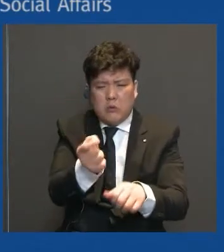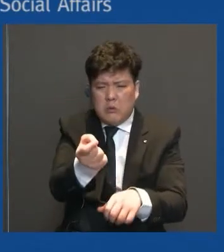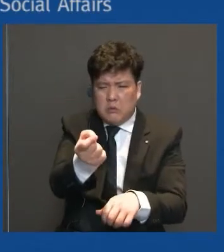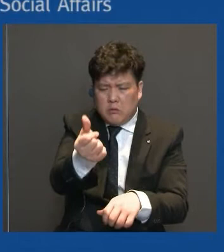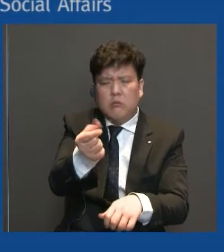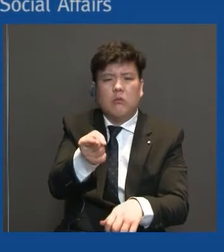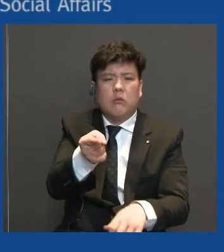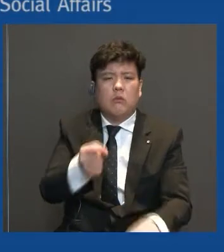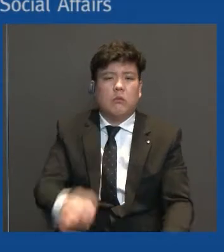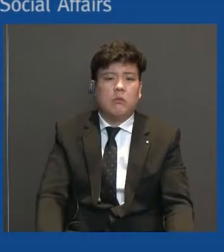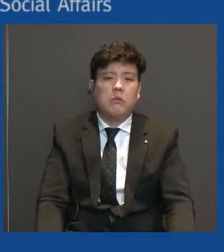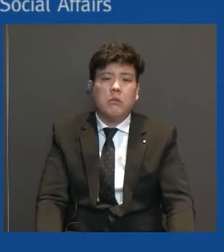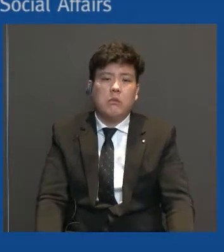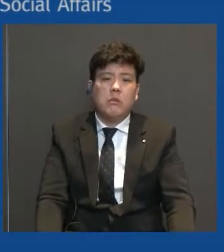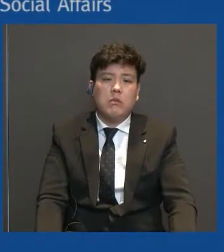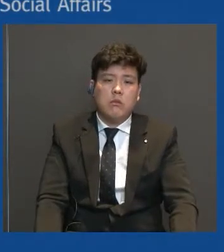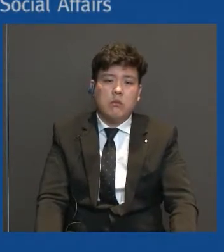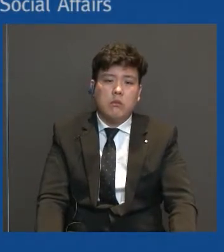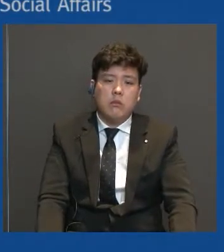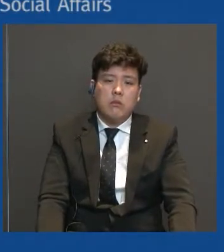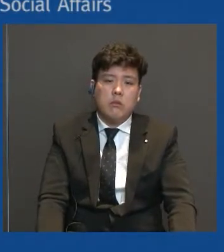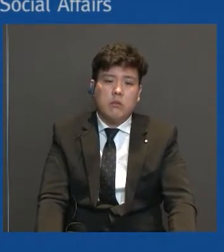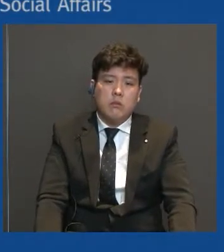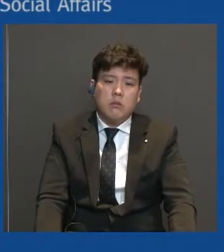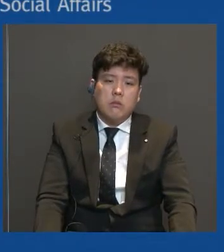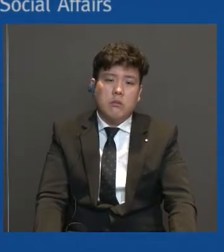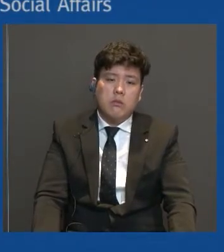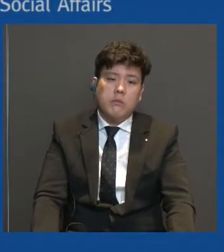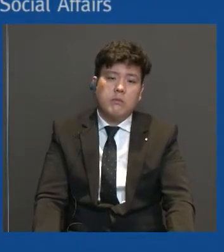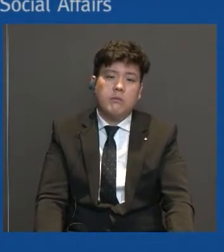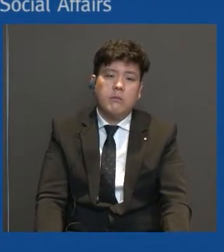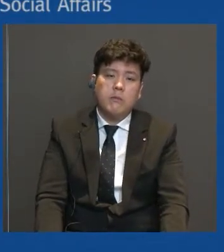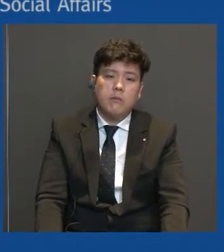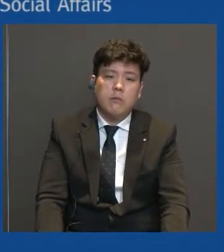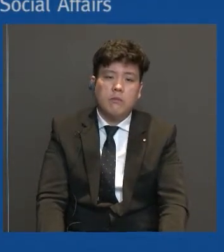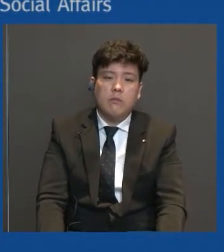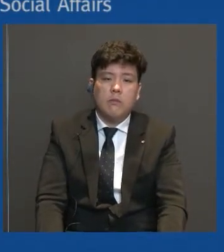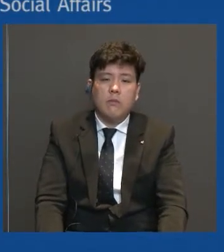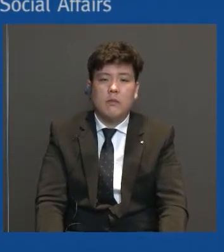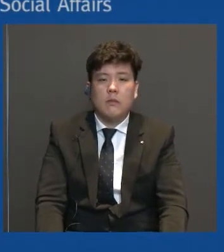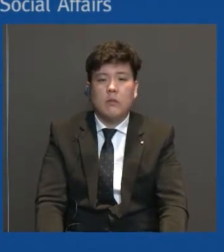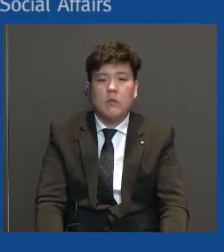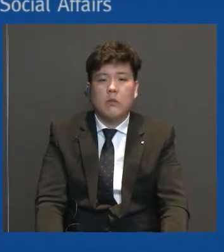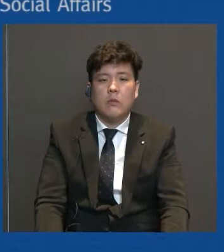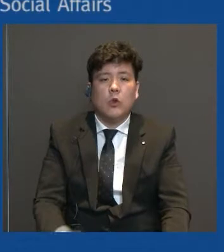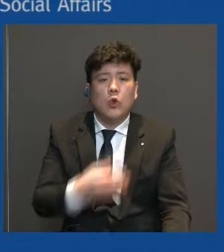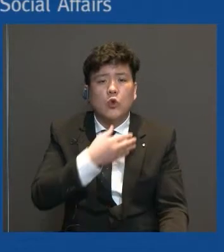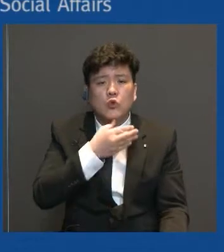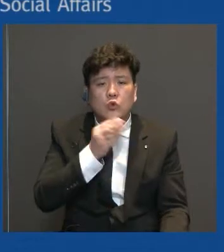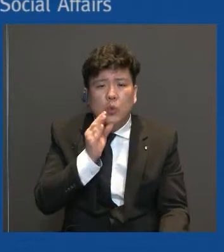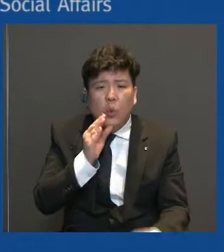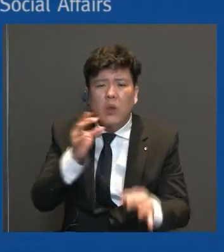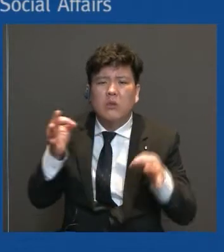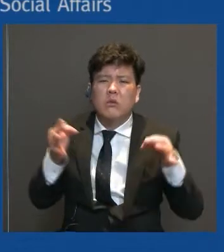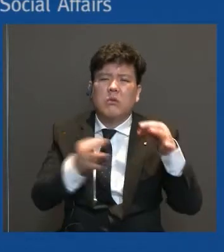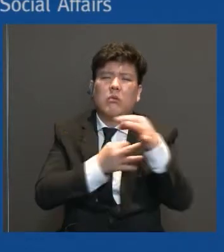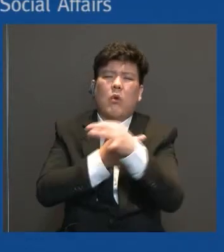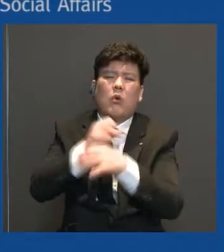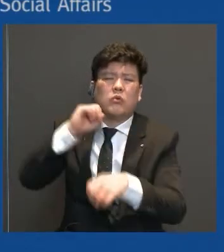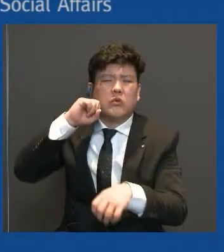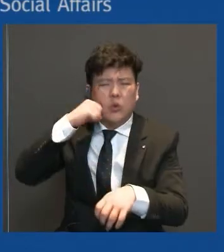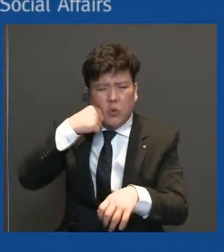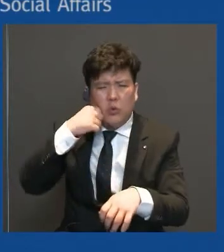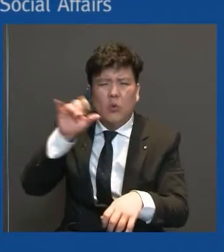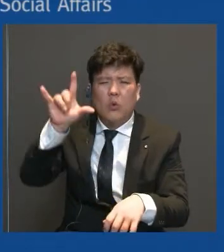Economic hardship in later life has been a social problem even before the pandemic. Economic hardship was